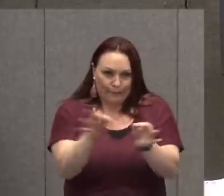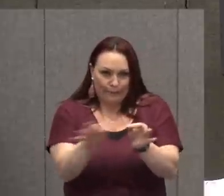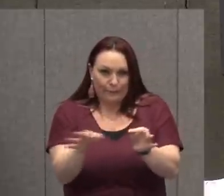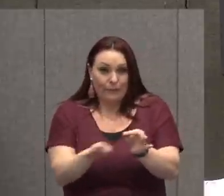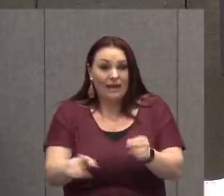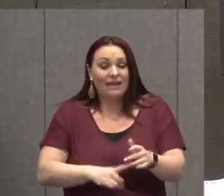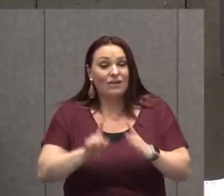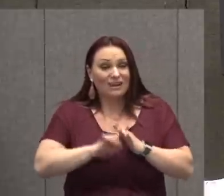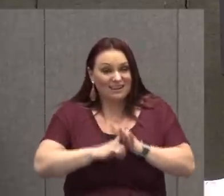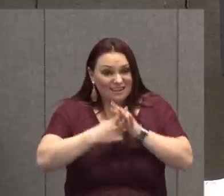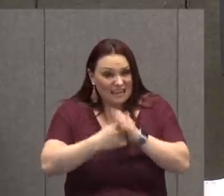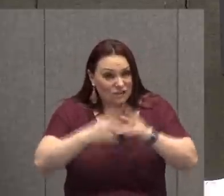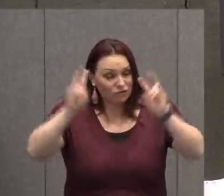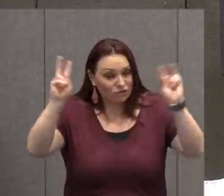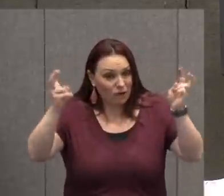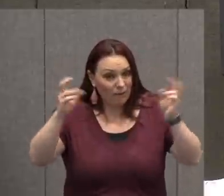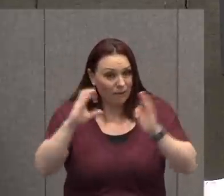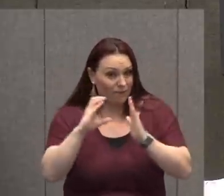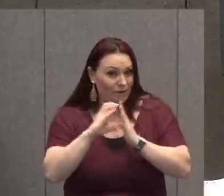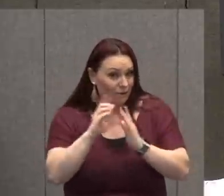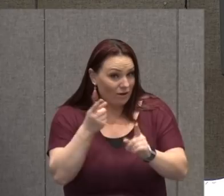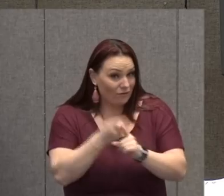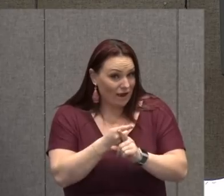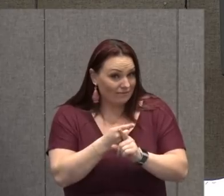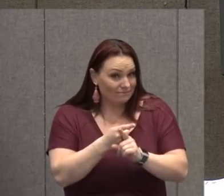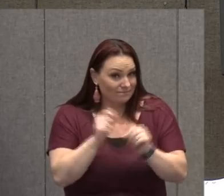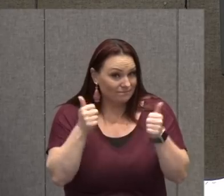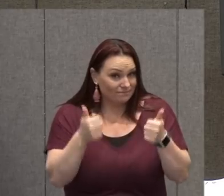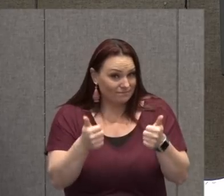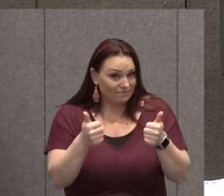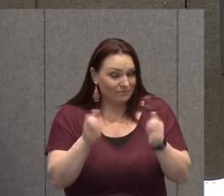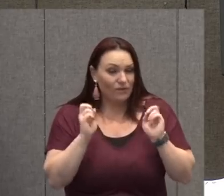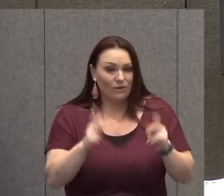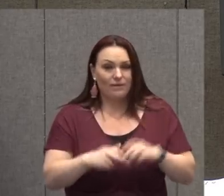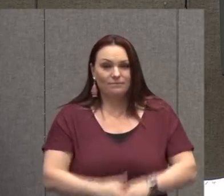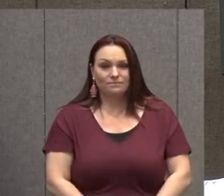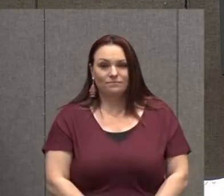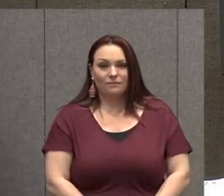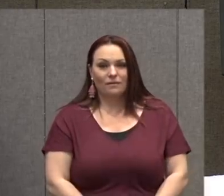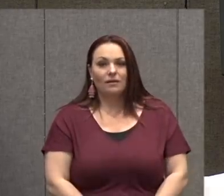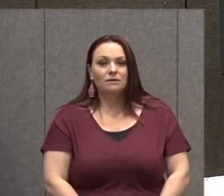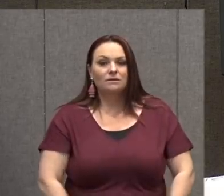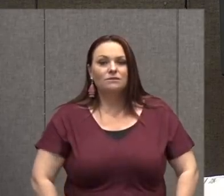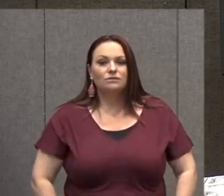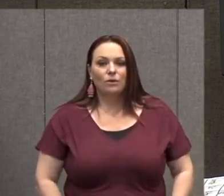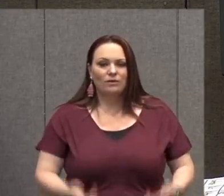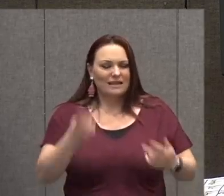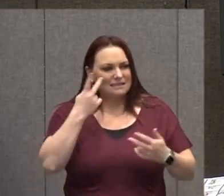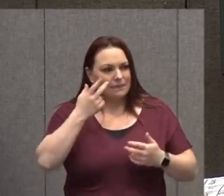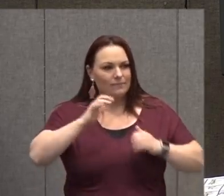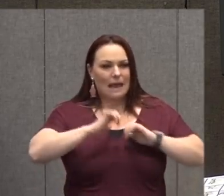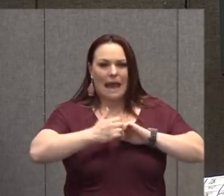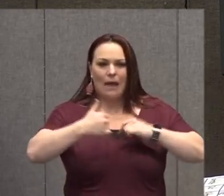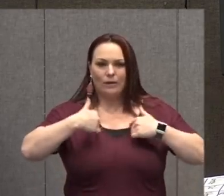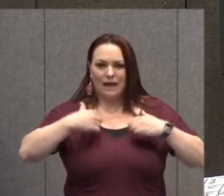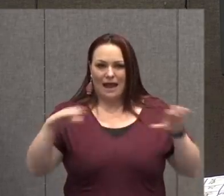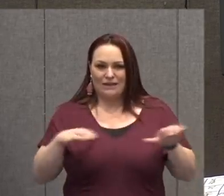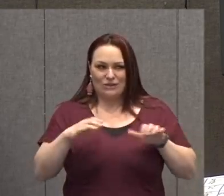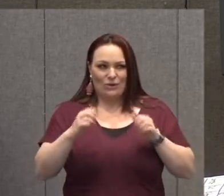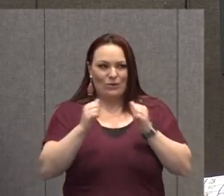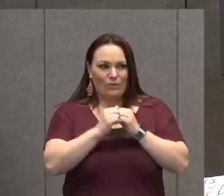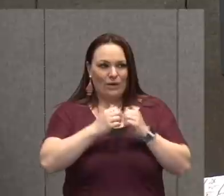topic paragraph. Okay? All right. So let's look at how I did with